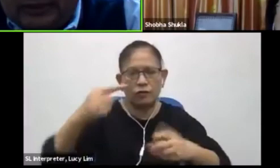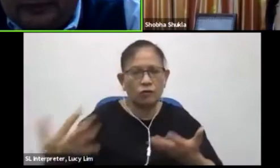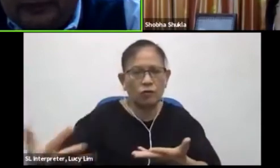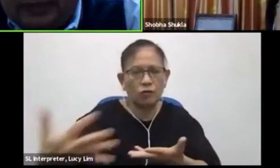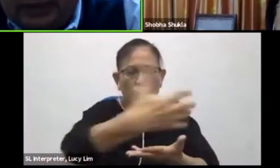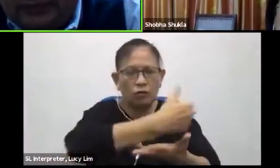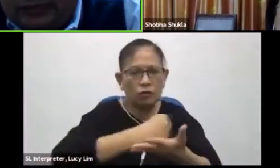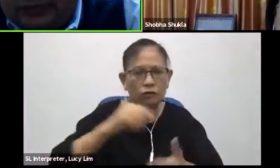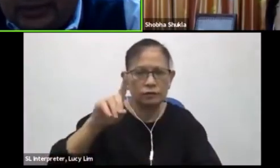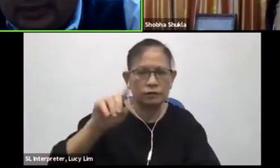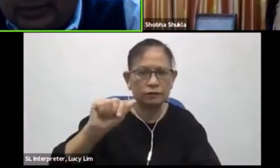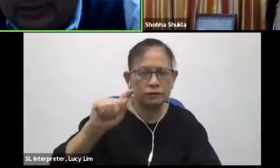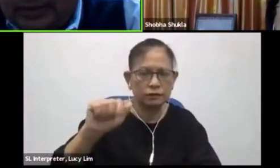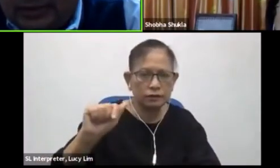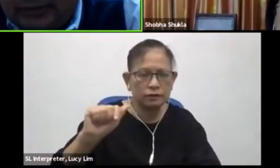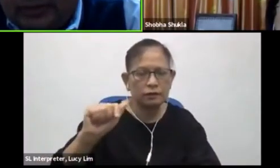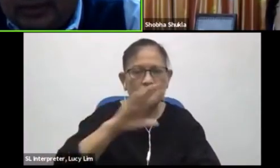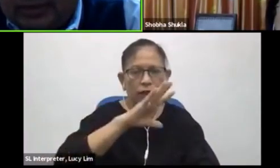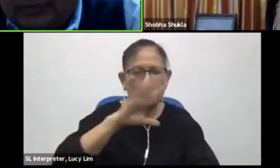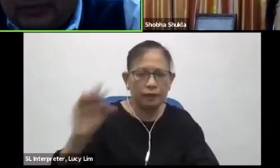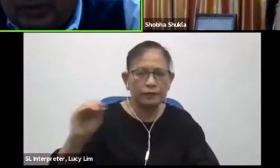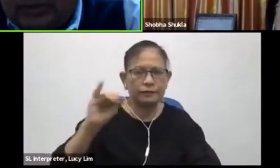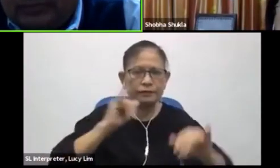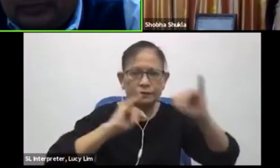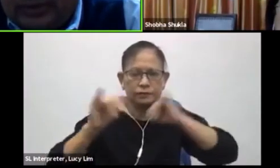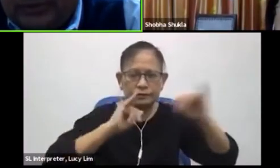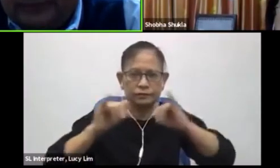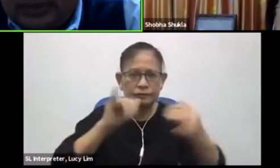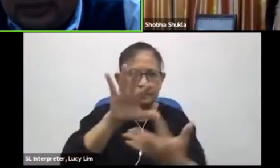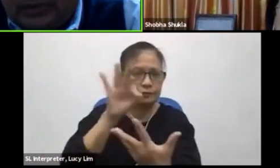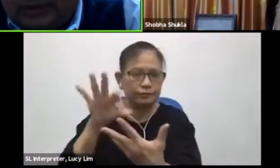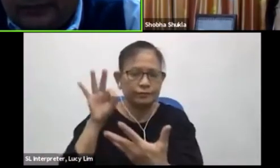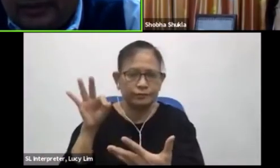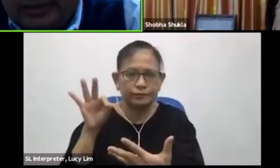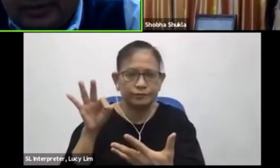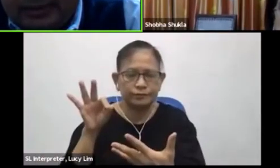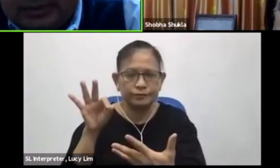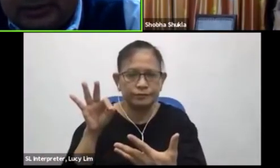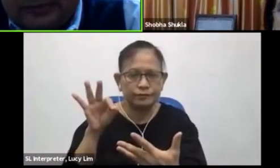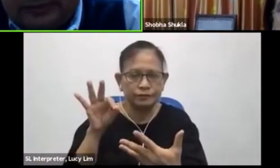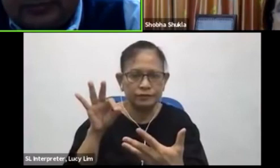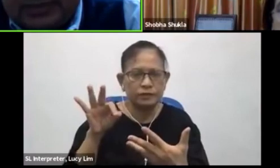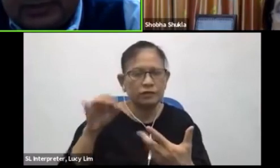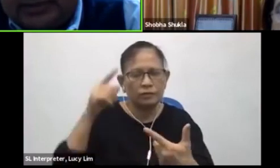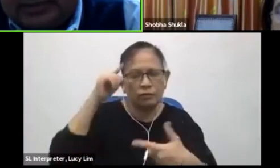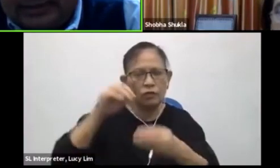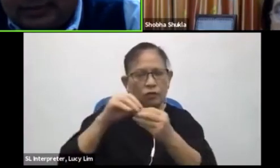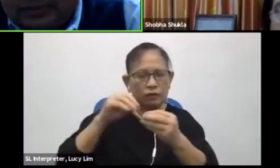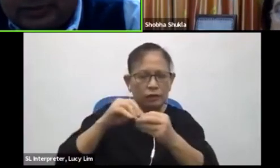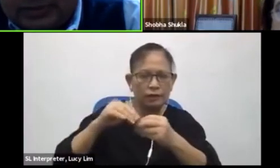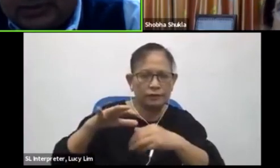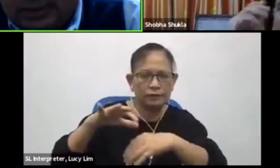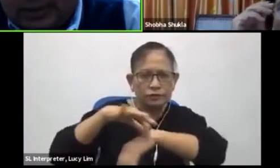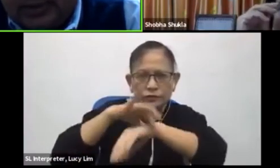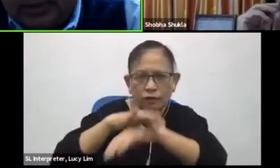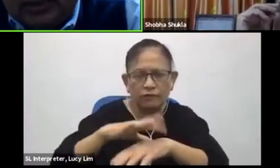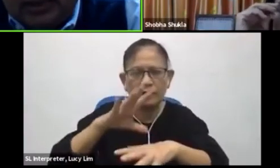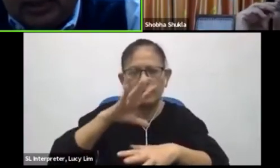site of the interview was selected looking at some demographic indicators from census and other